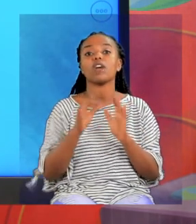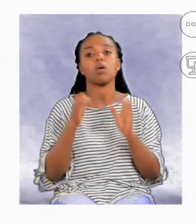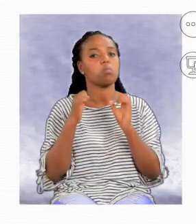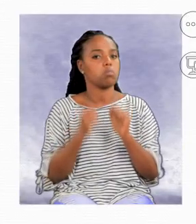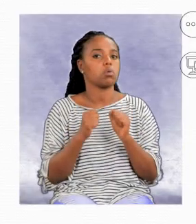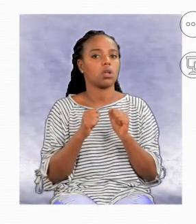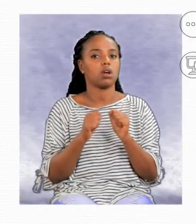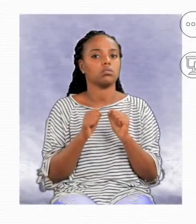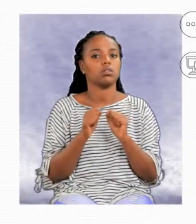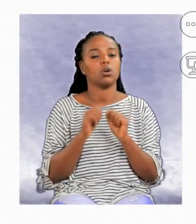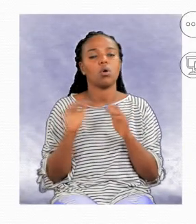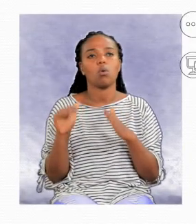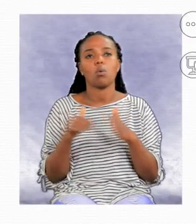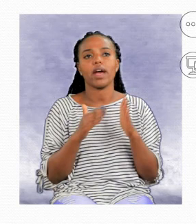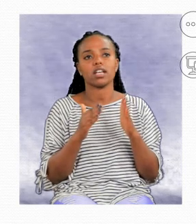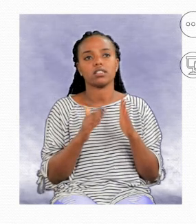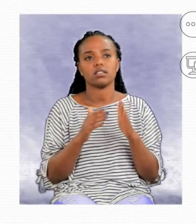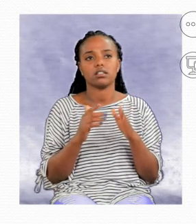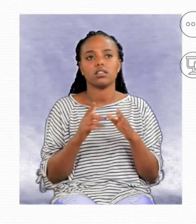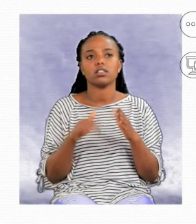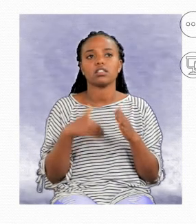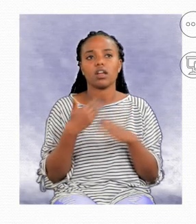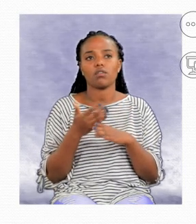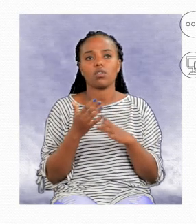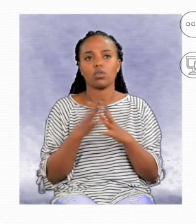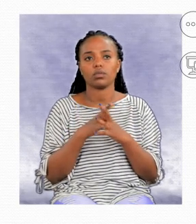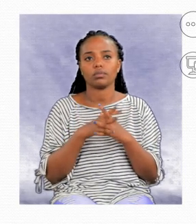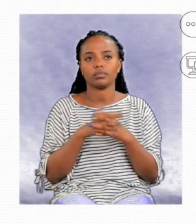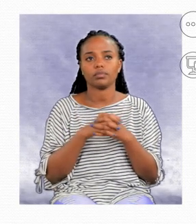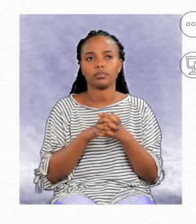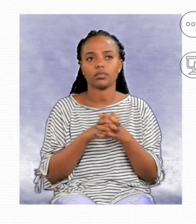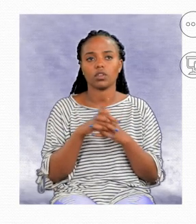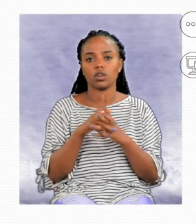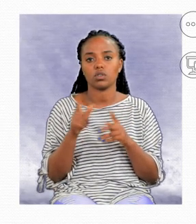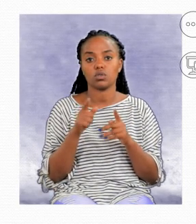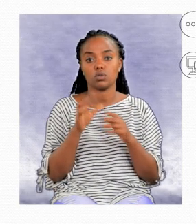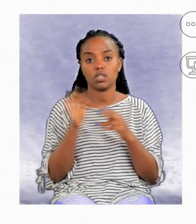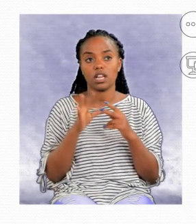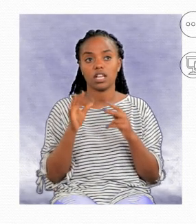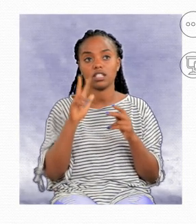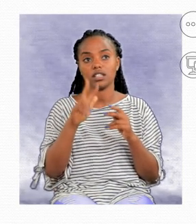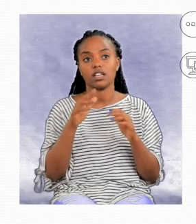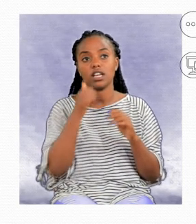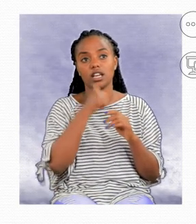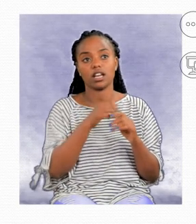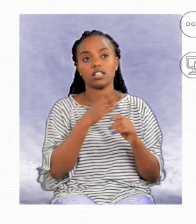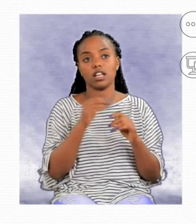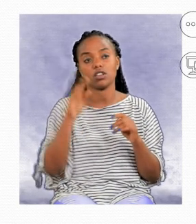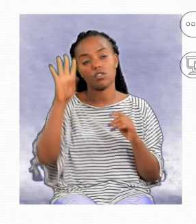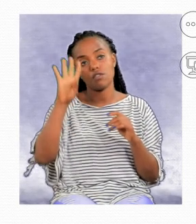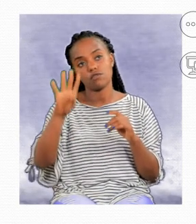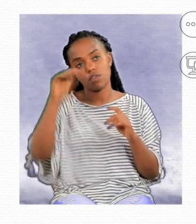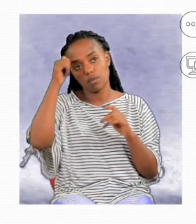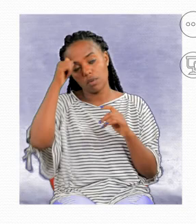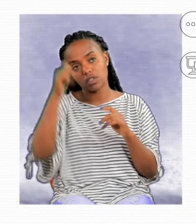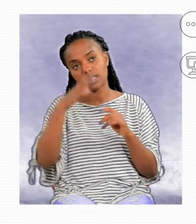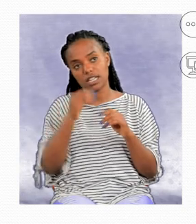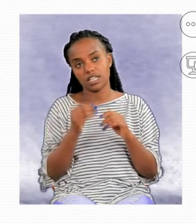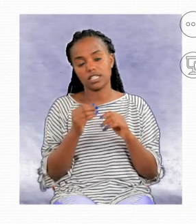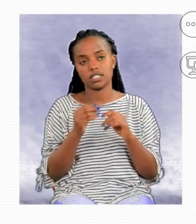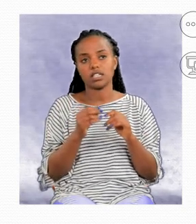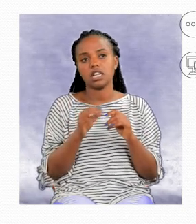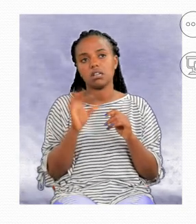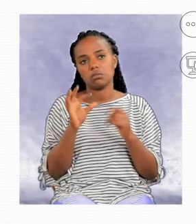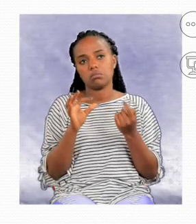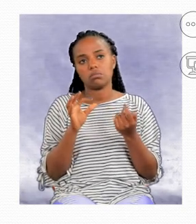ways. Therefore, you will have this one. You select three girls and four boys, or four girls and three boys, since the